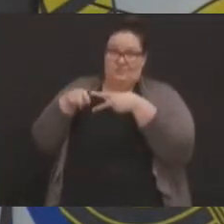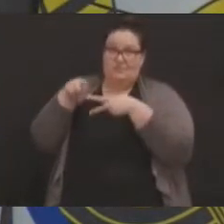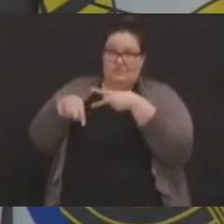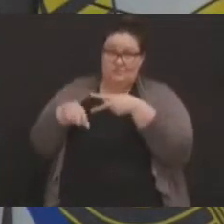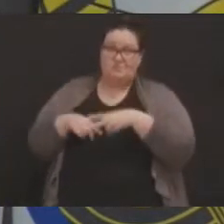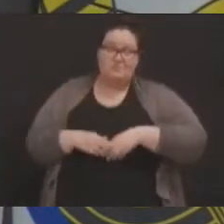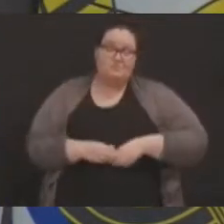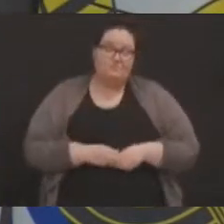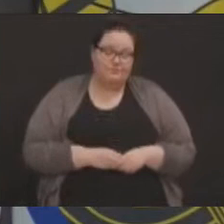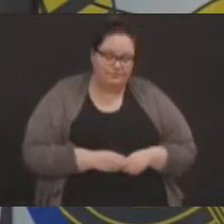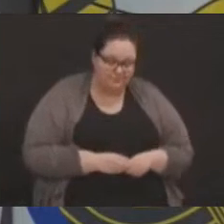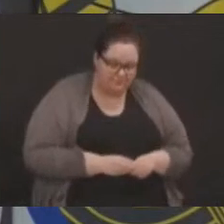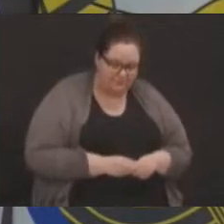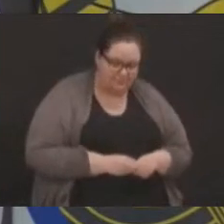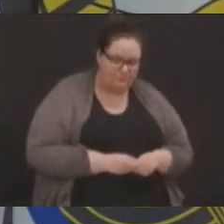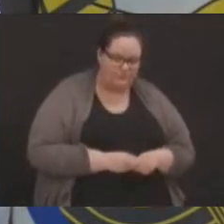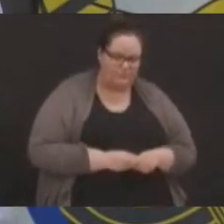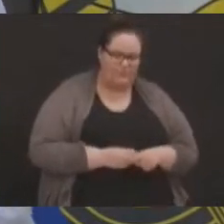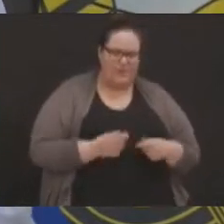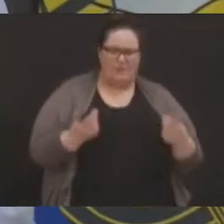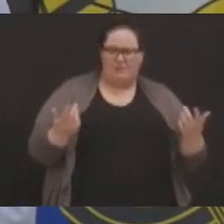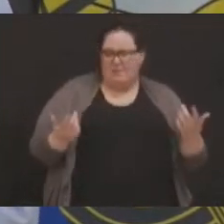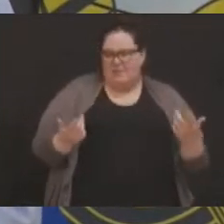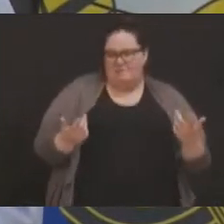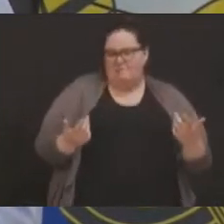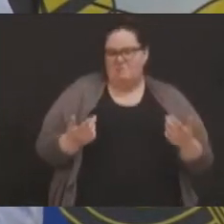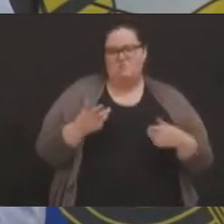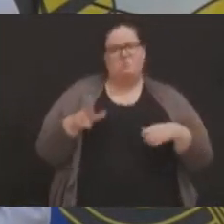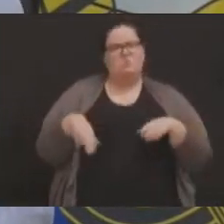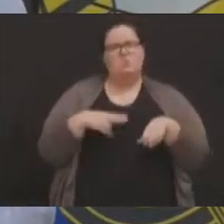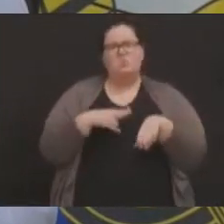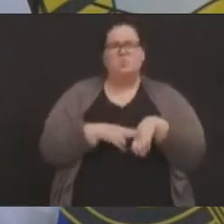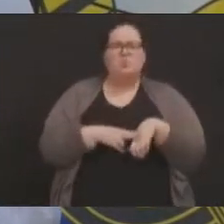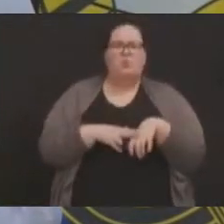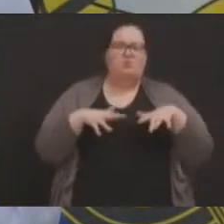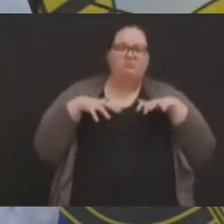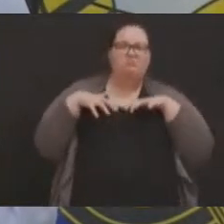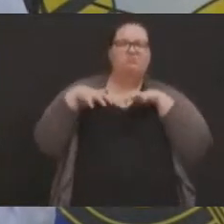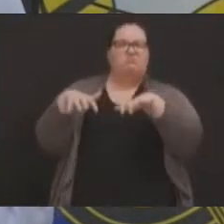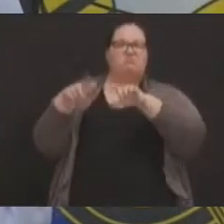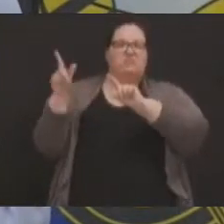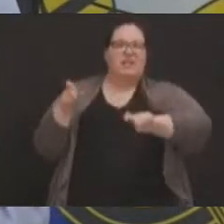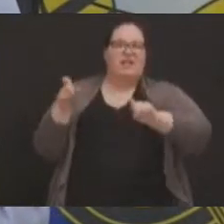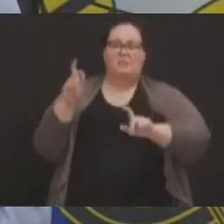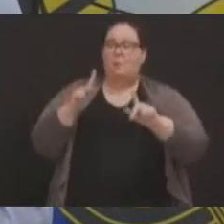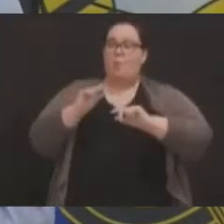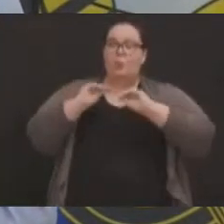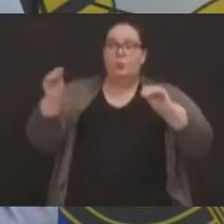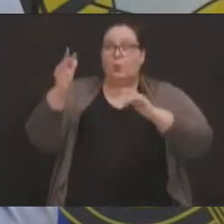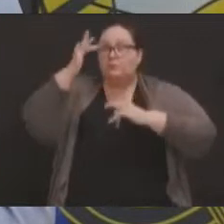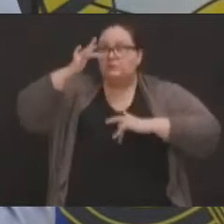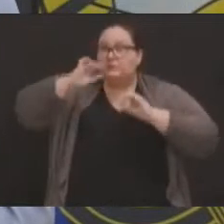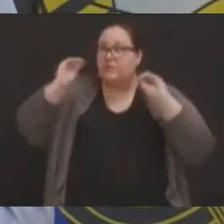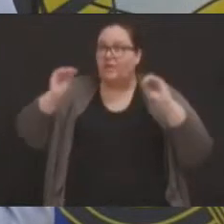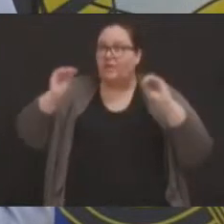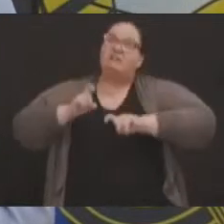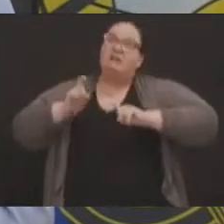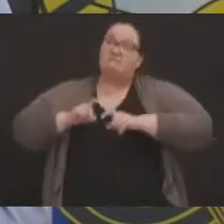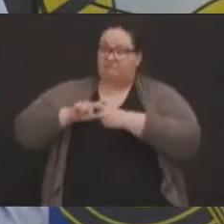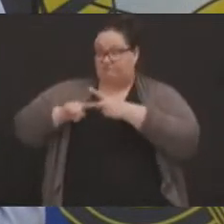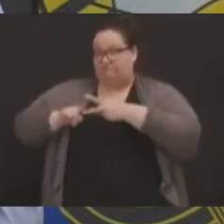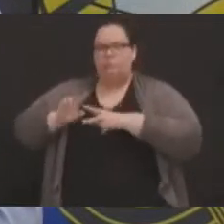time. But again, we are working with our partners with the lab and all of our public health partners in the